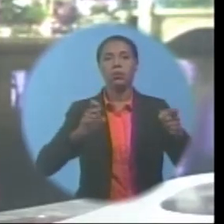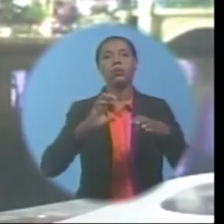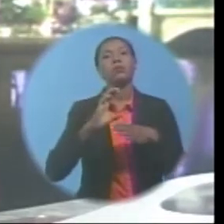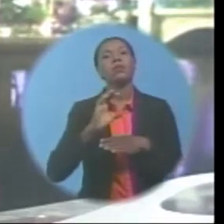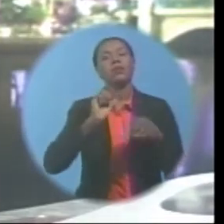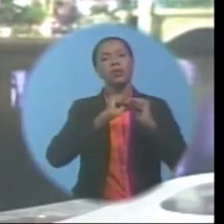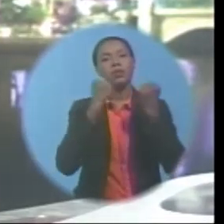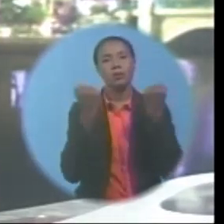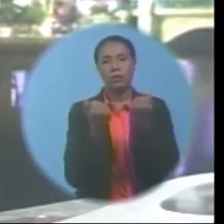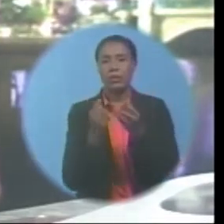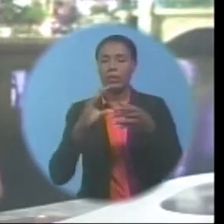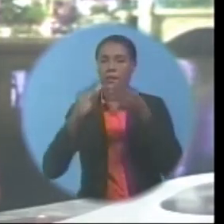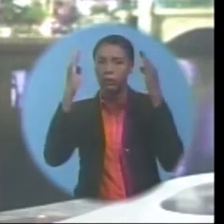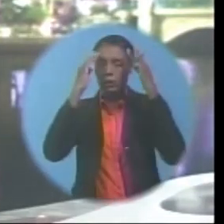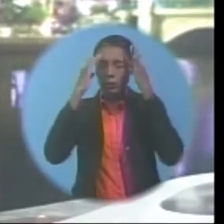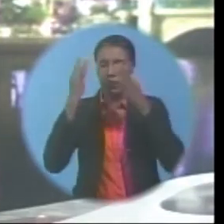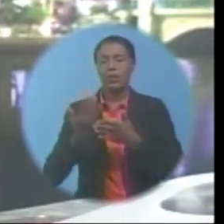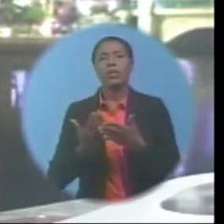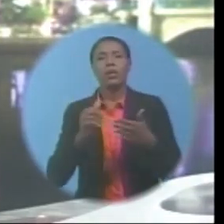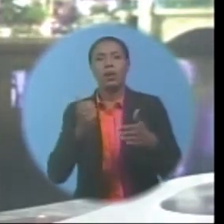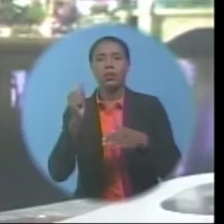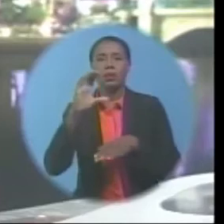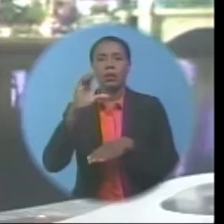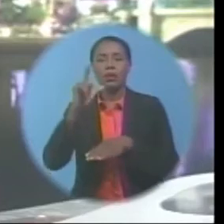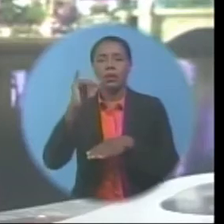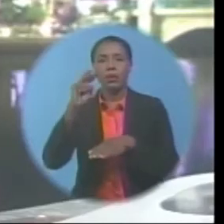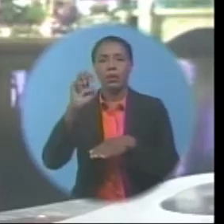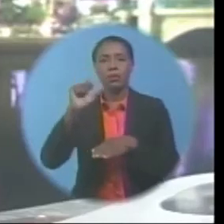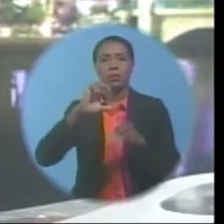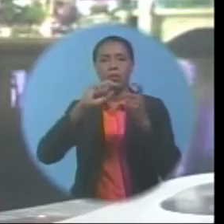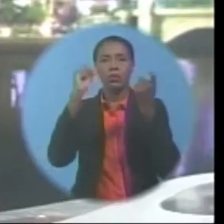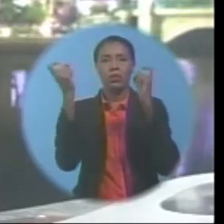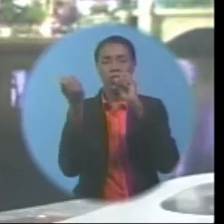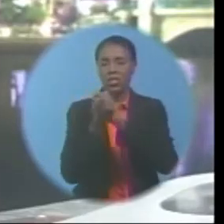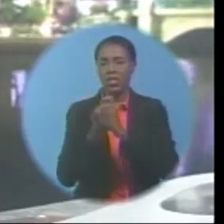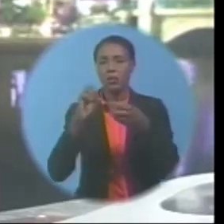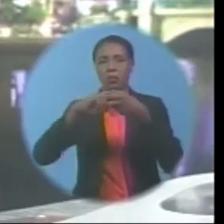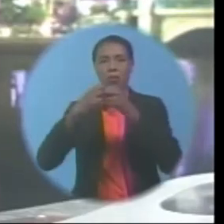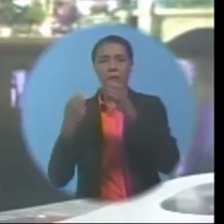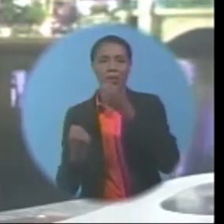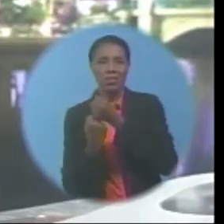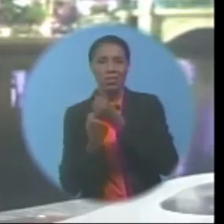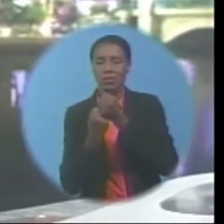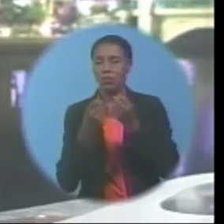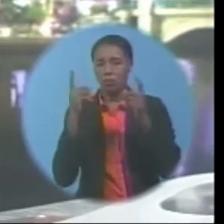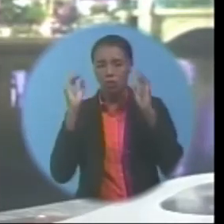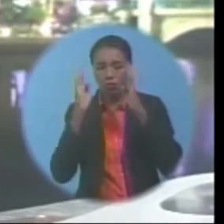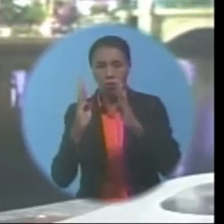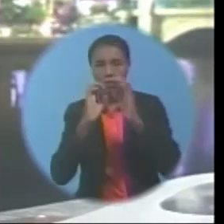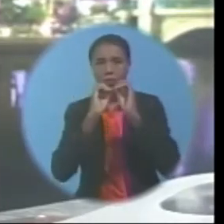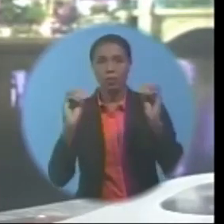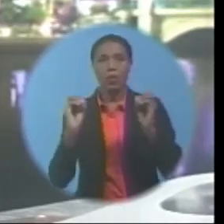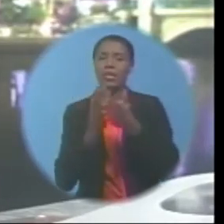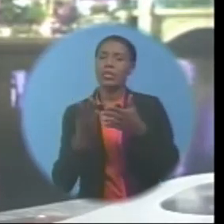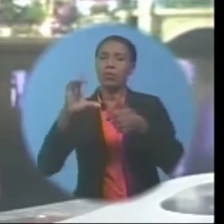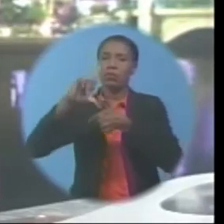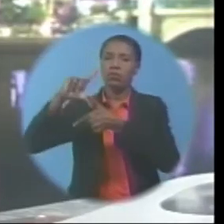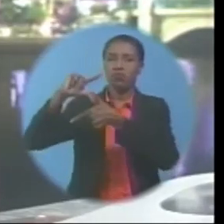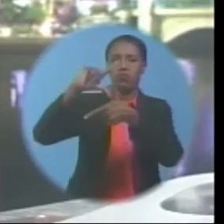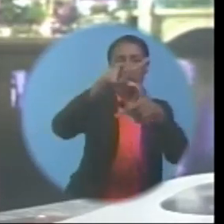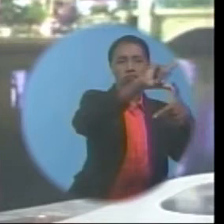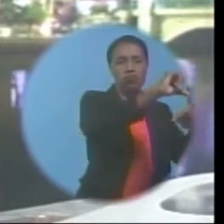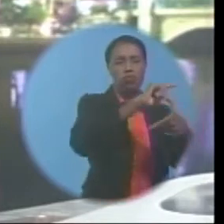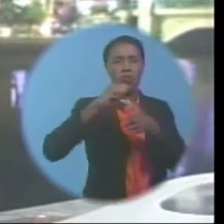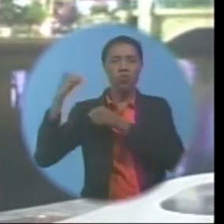are not being addressed. It's long been said that the severity and intensity of the systems passing through the region in recent times have